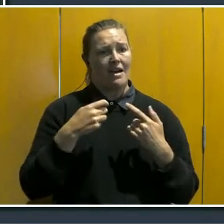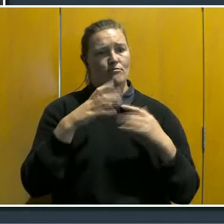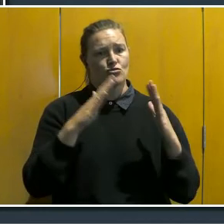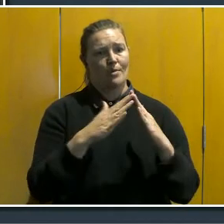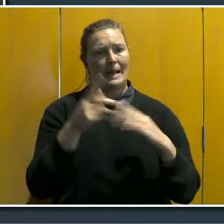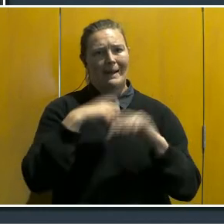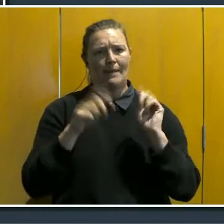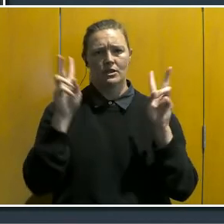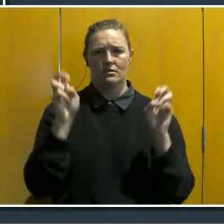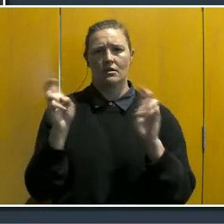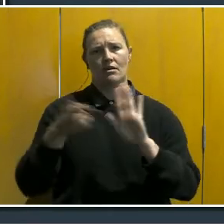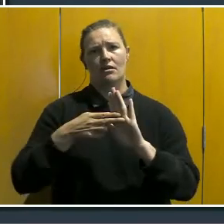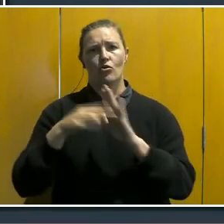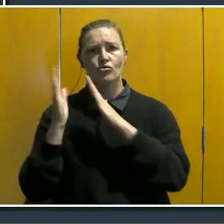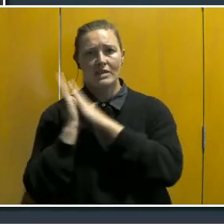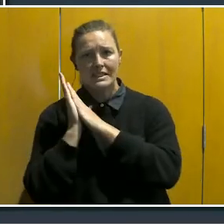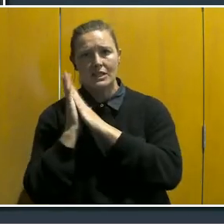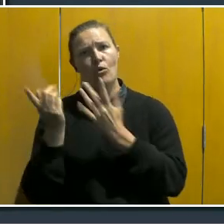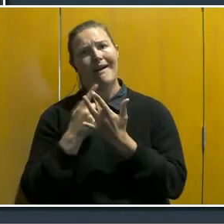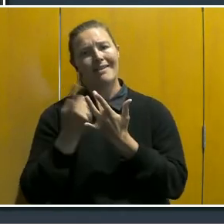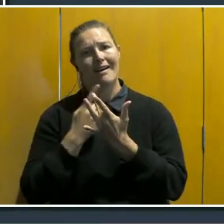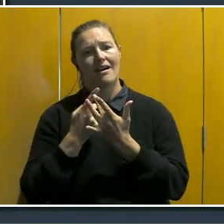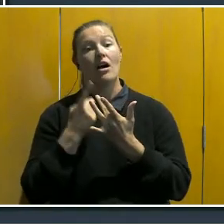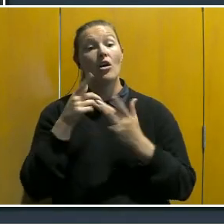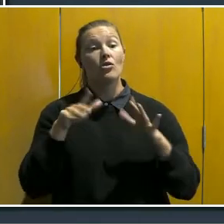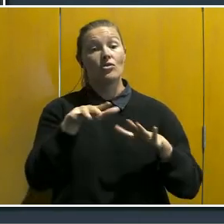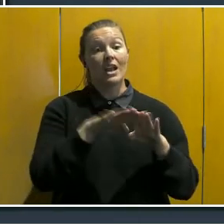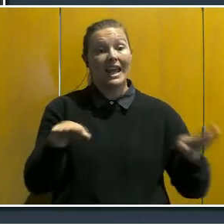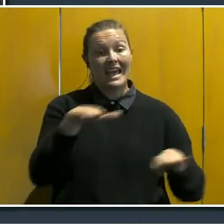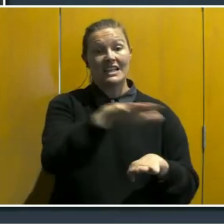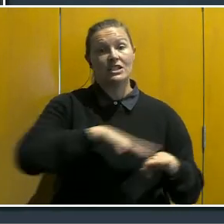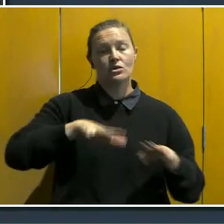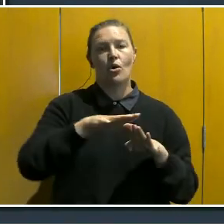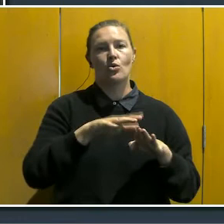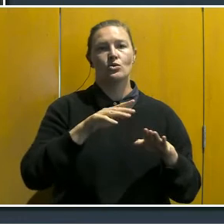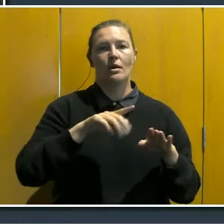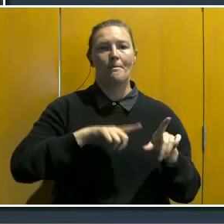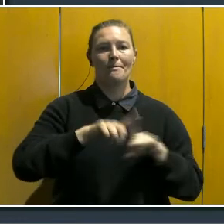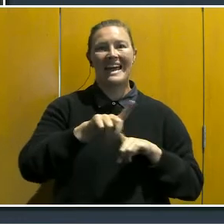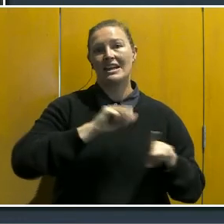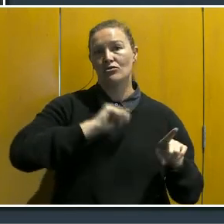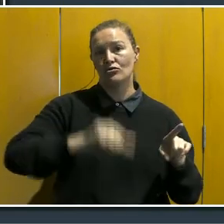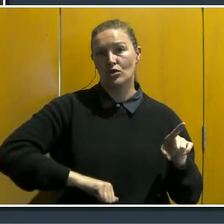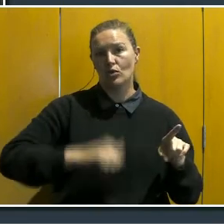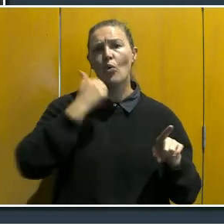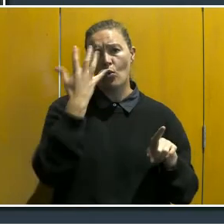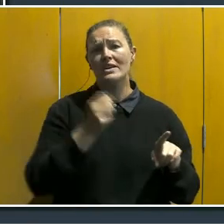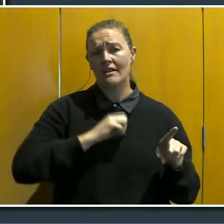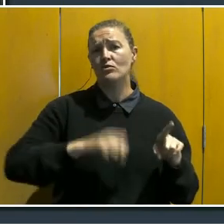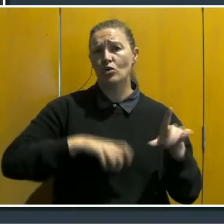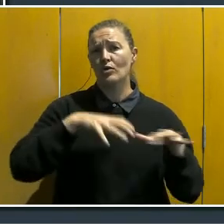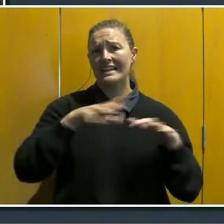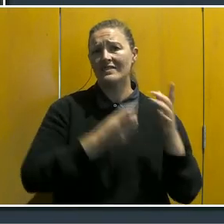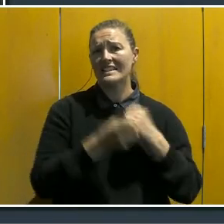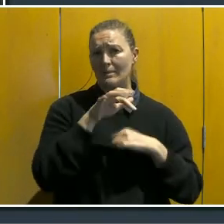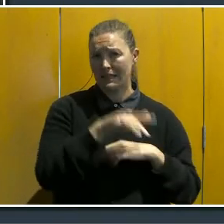somewhere. The land is zoned main rural. There have always been rural activities on this land. Have